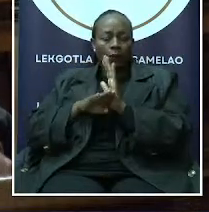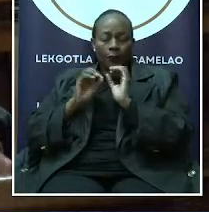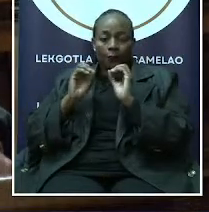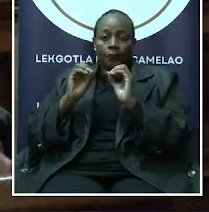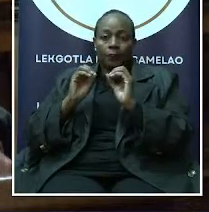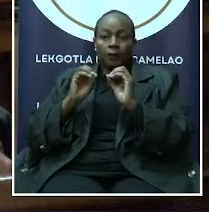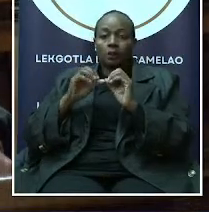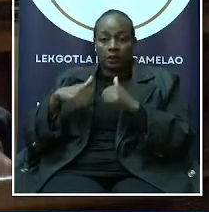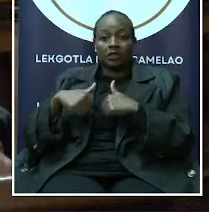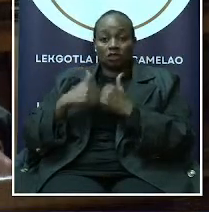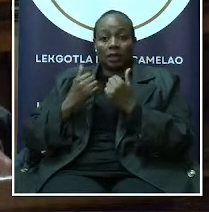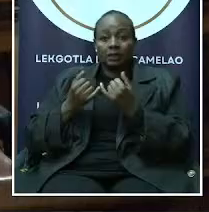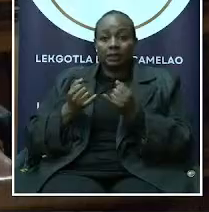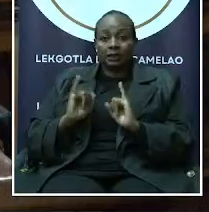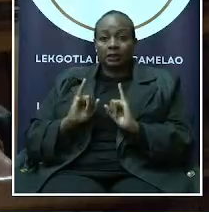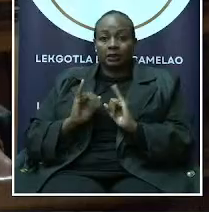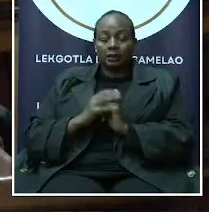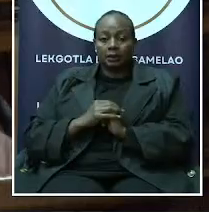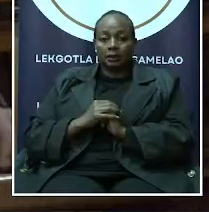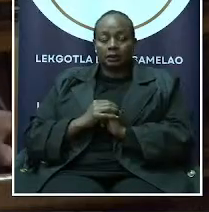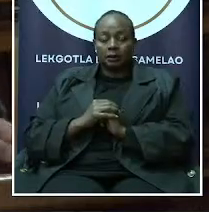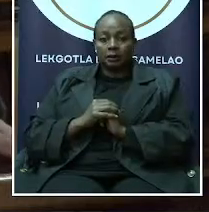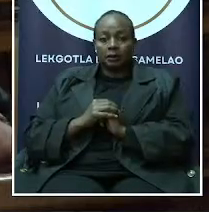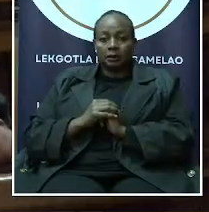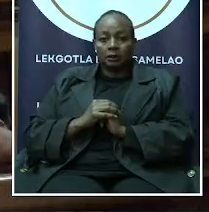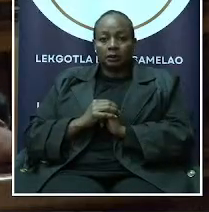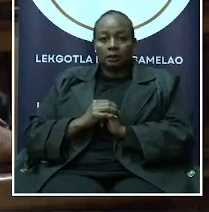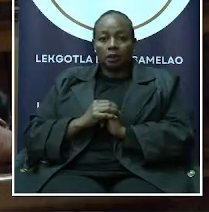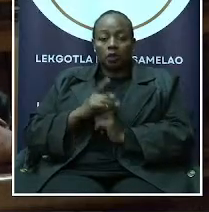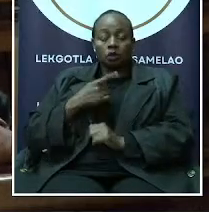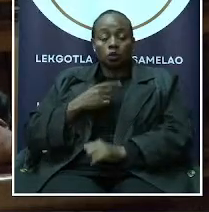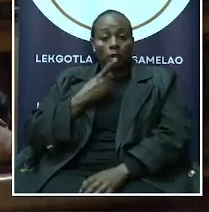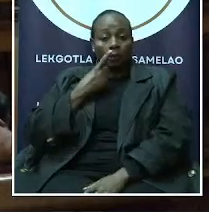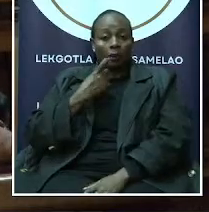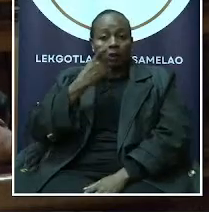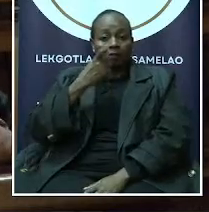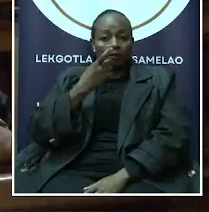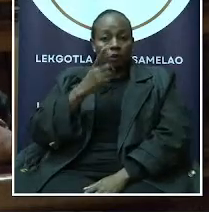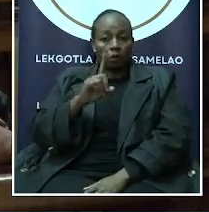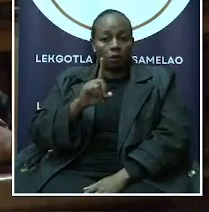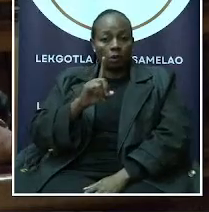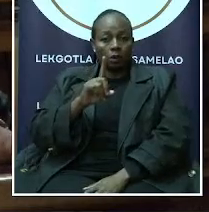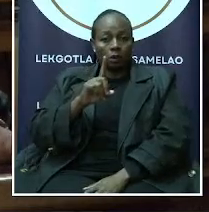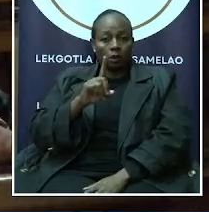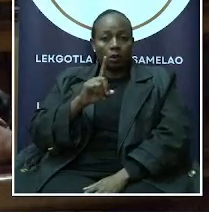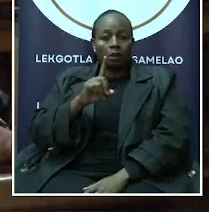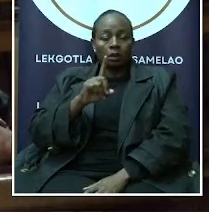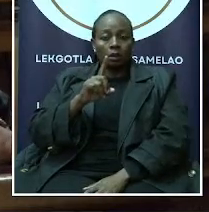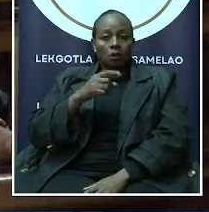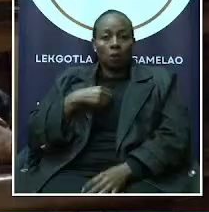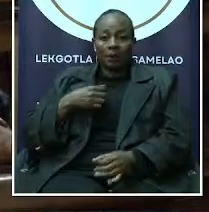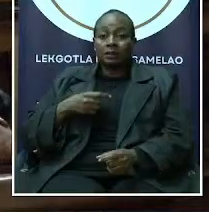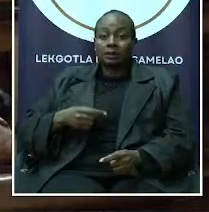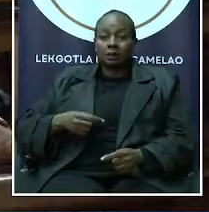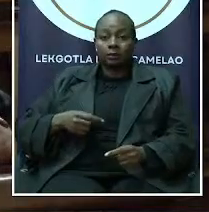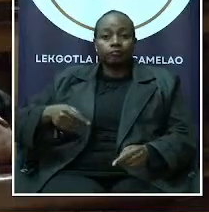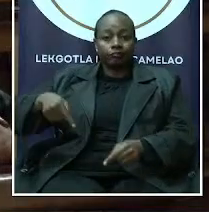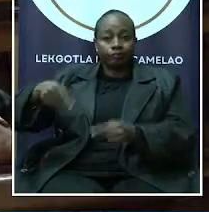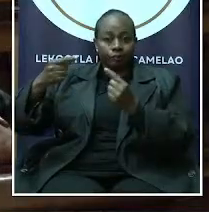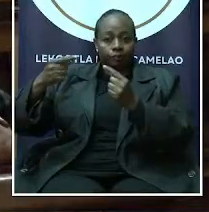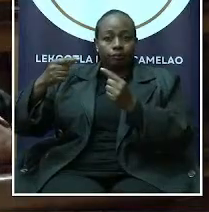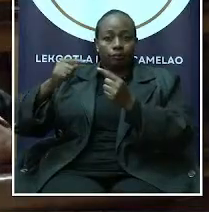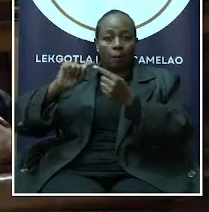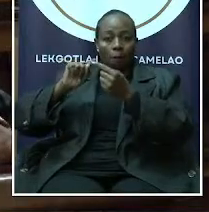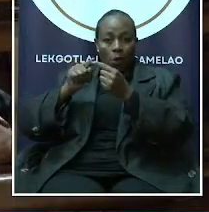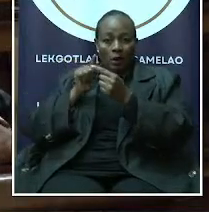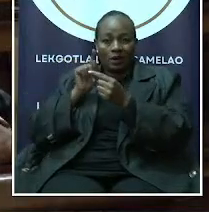problem. So we believe that we must be very much decisive on that point, to